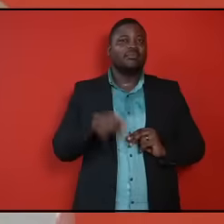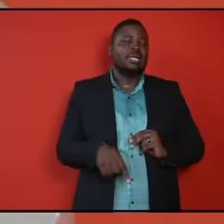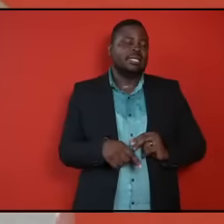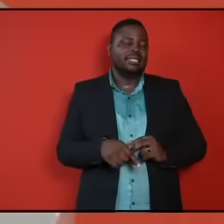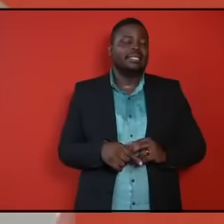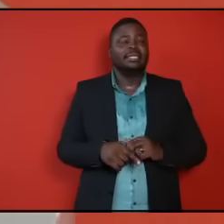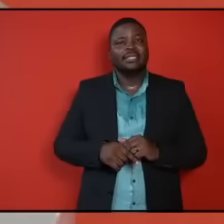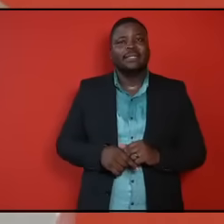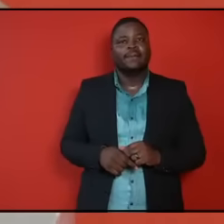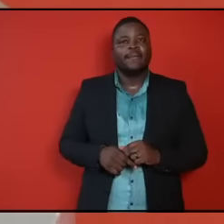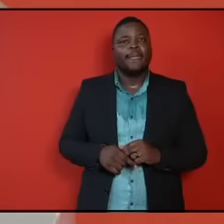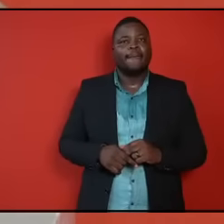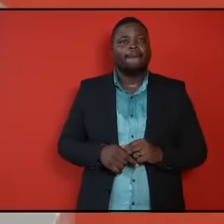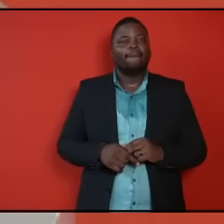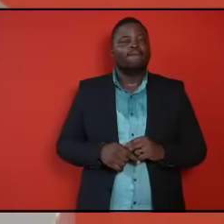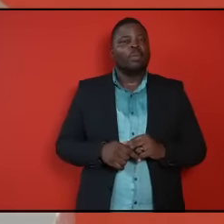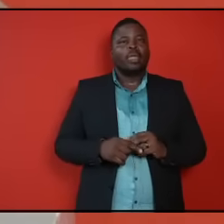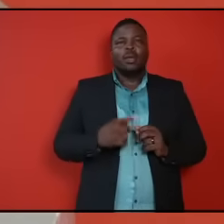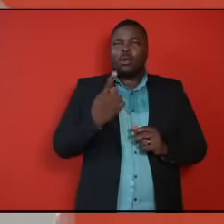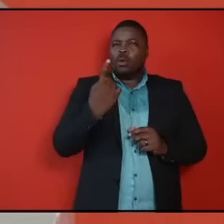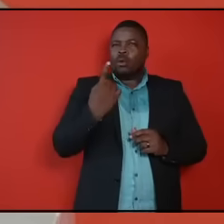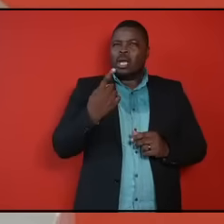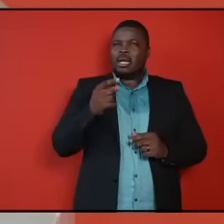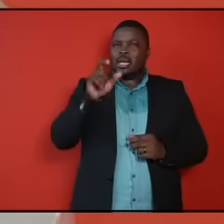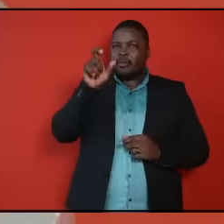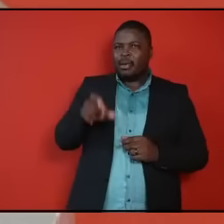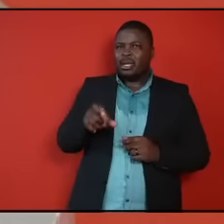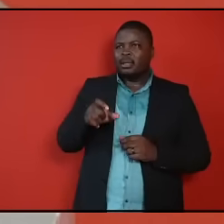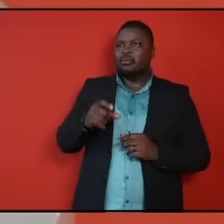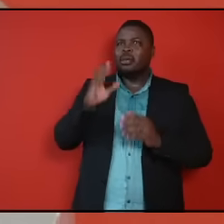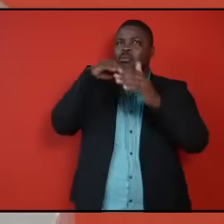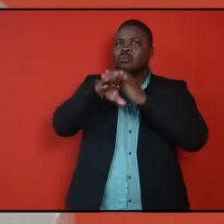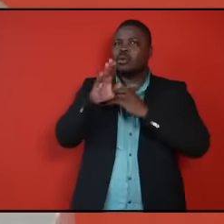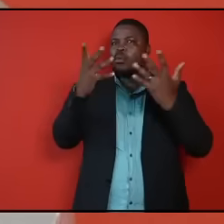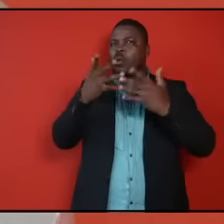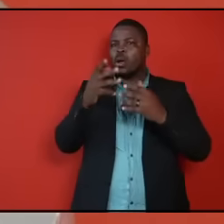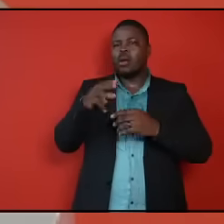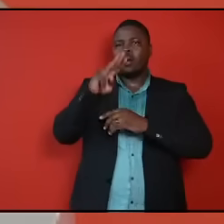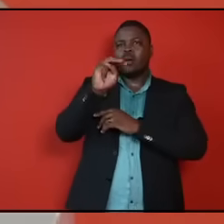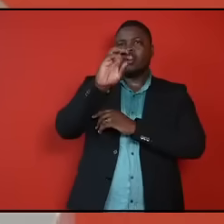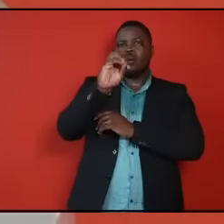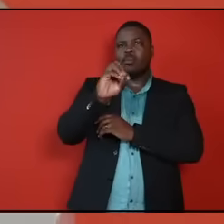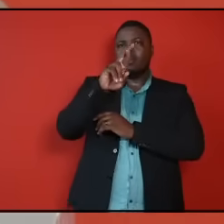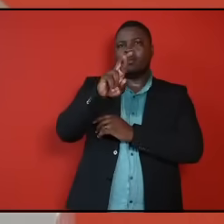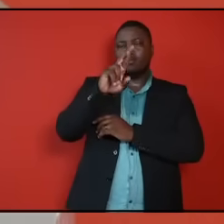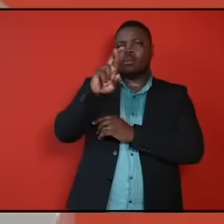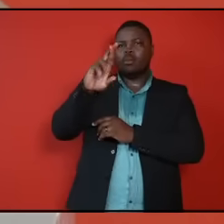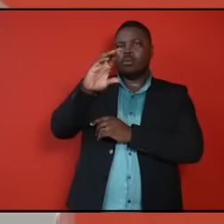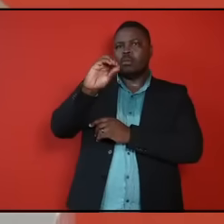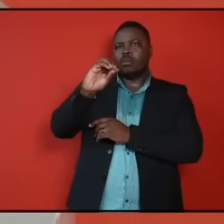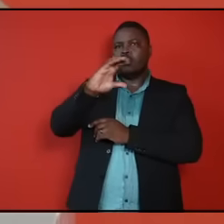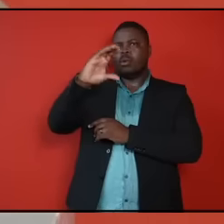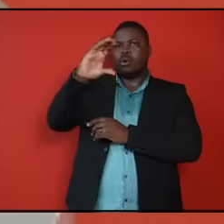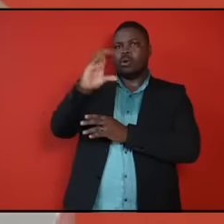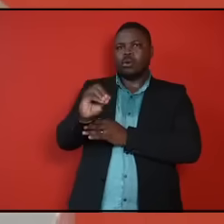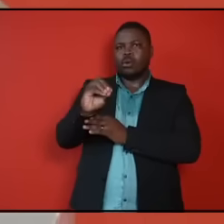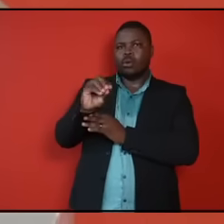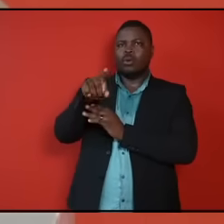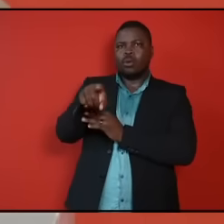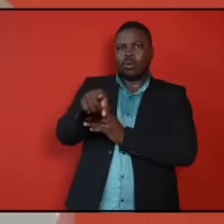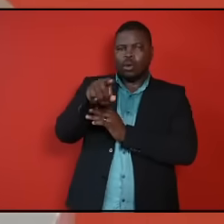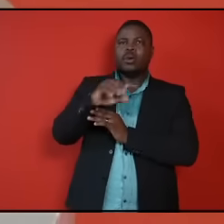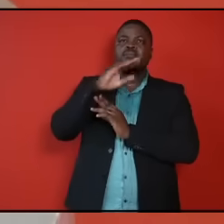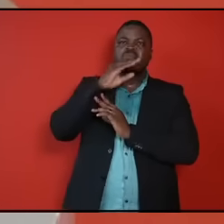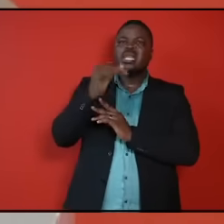the people you are telling me about was in Morocco. I mean, when you are in Morocco, it's equal as being in